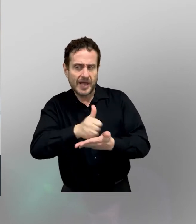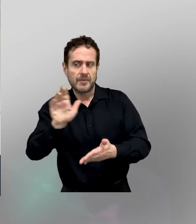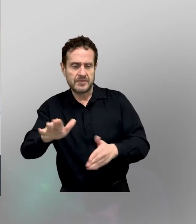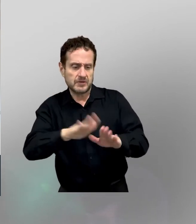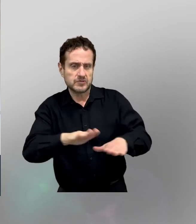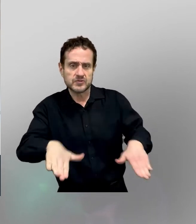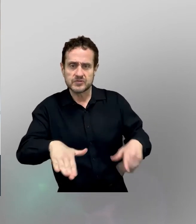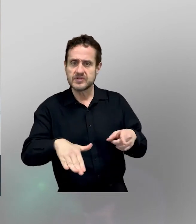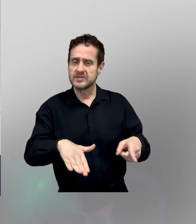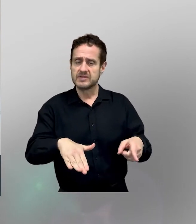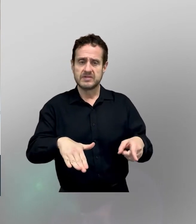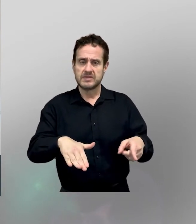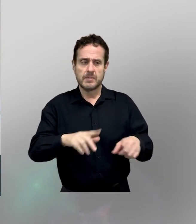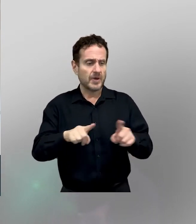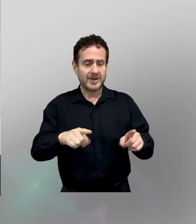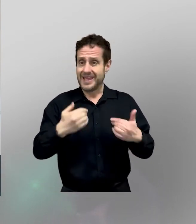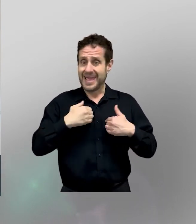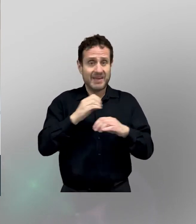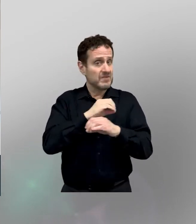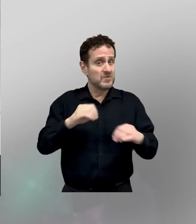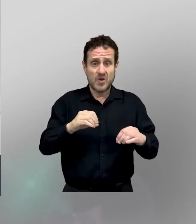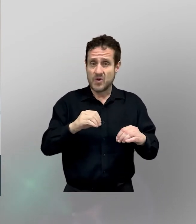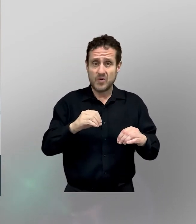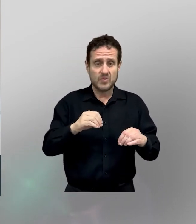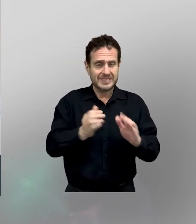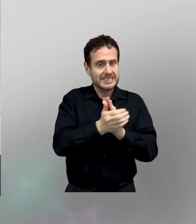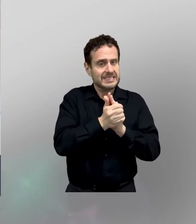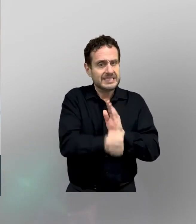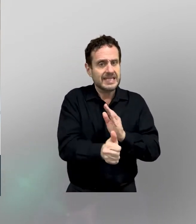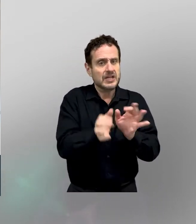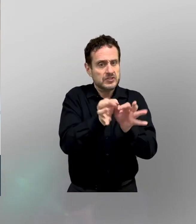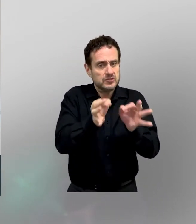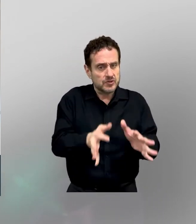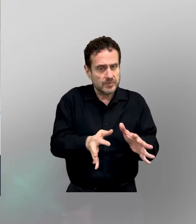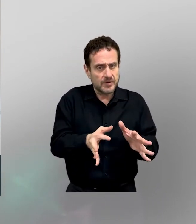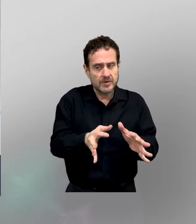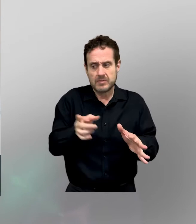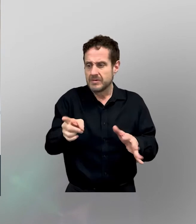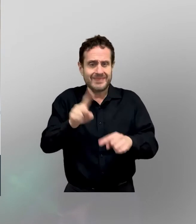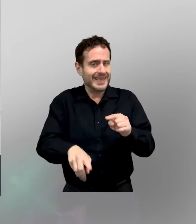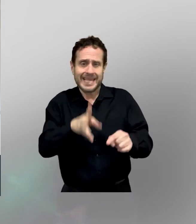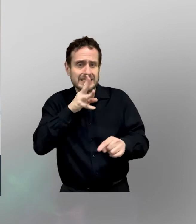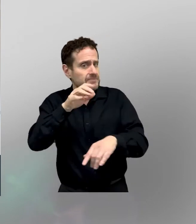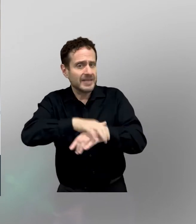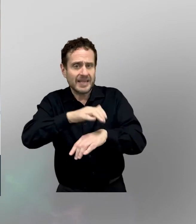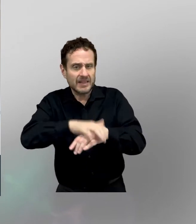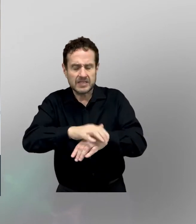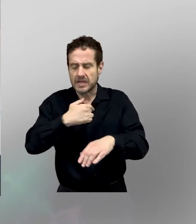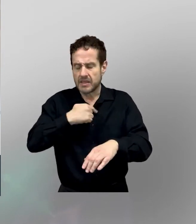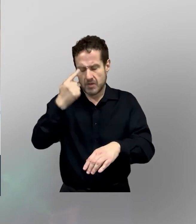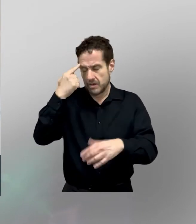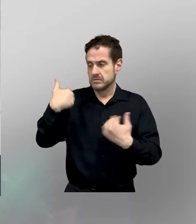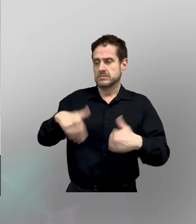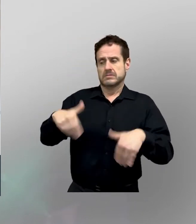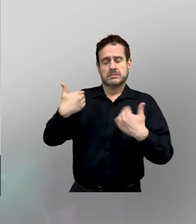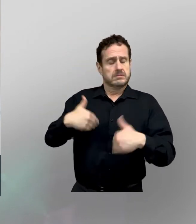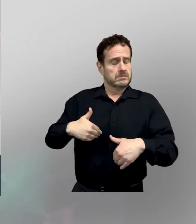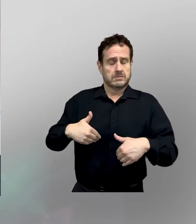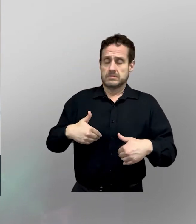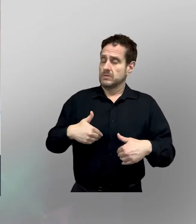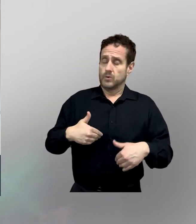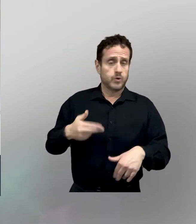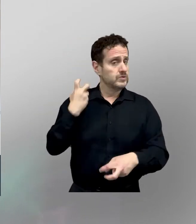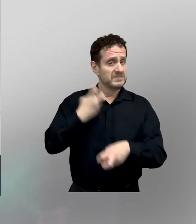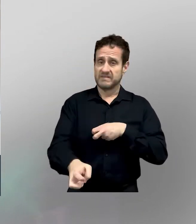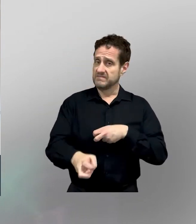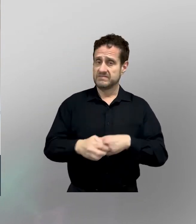to do the best for their child in that setting without a competent interpreter really was just mind-boggling